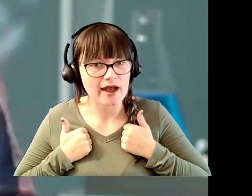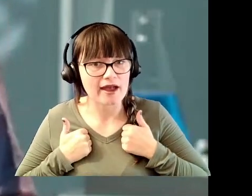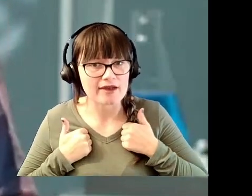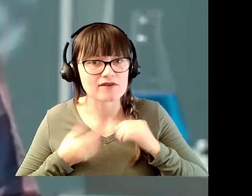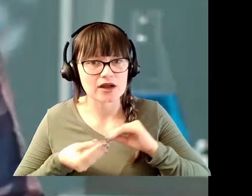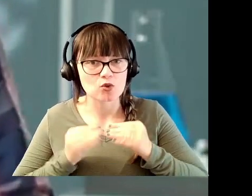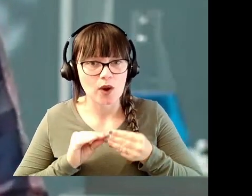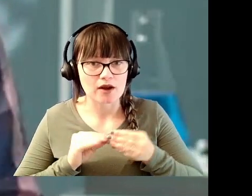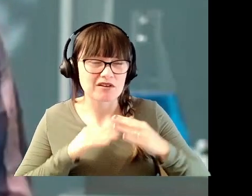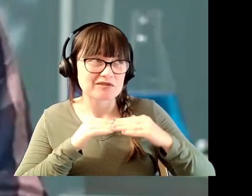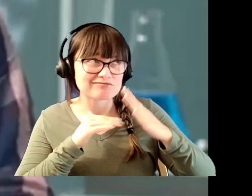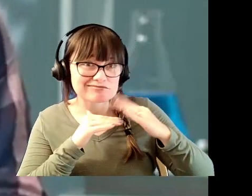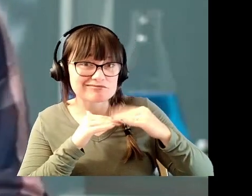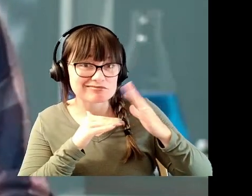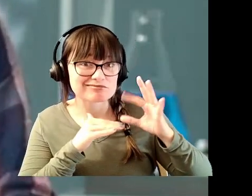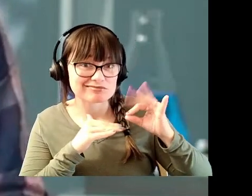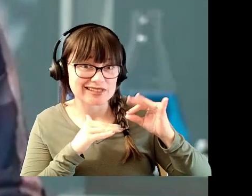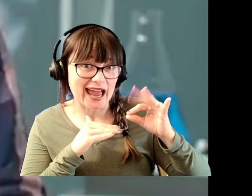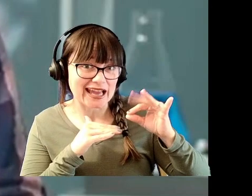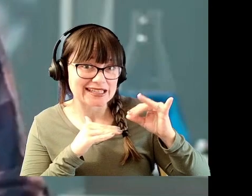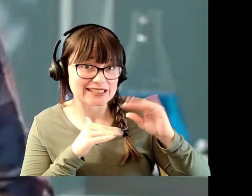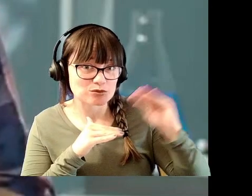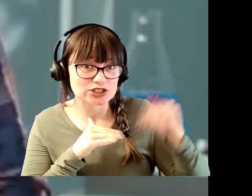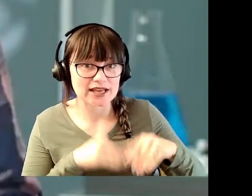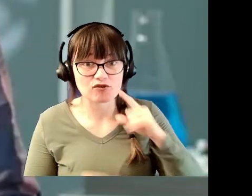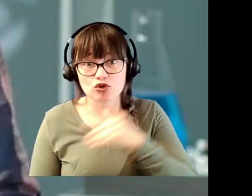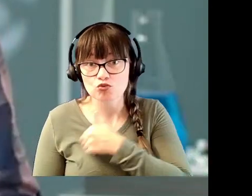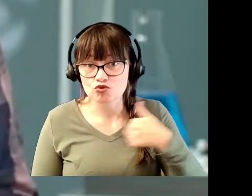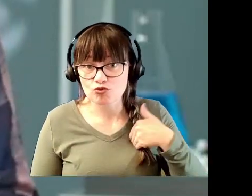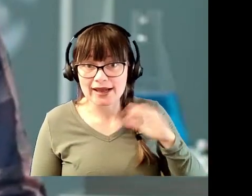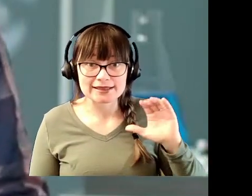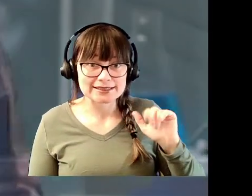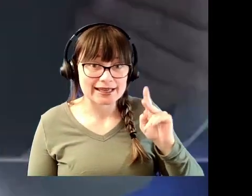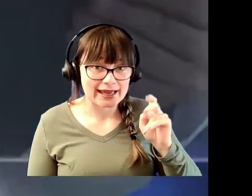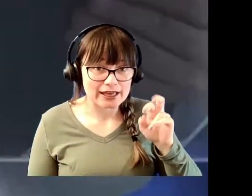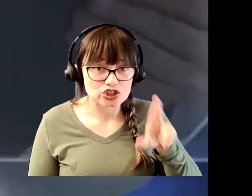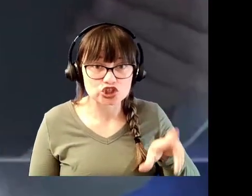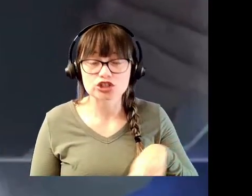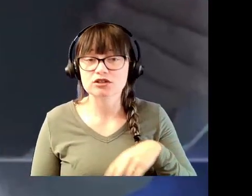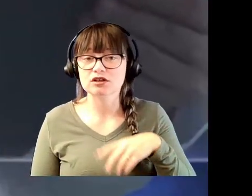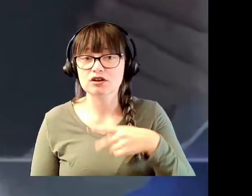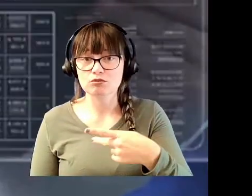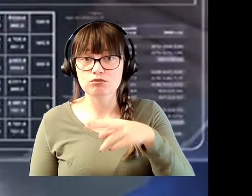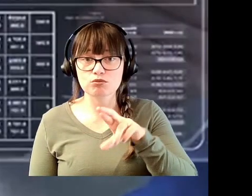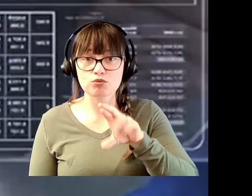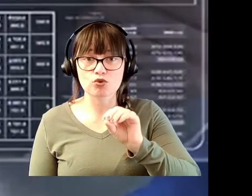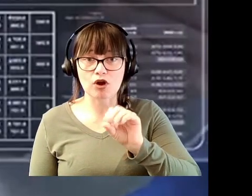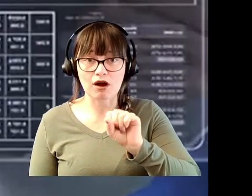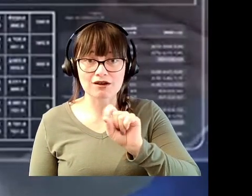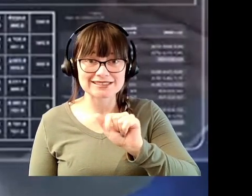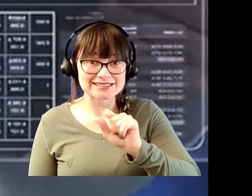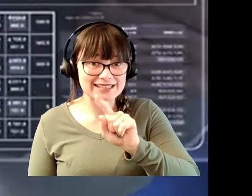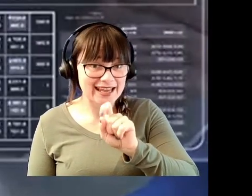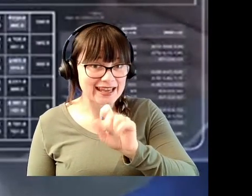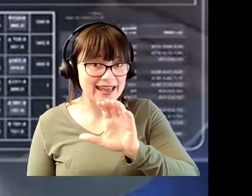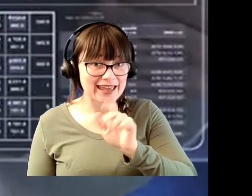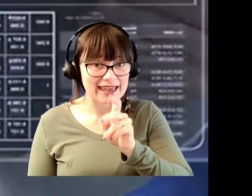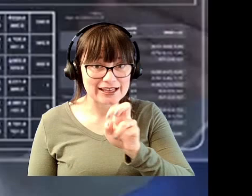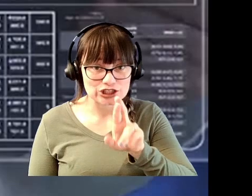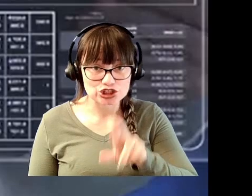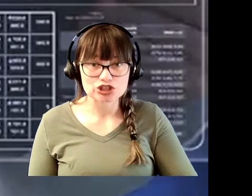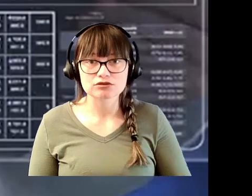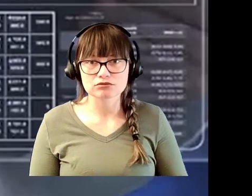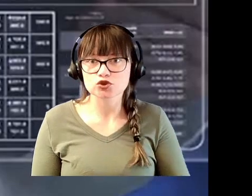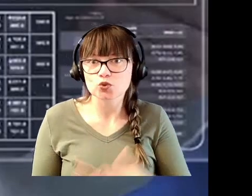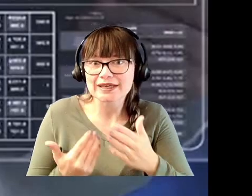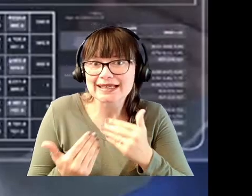of 90% or higher for things like breast cancer and prostate cancer. Those, when they're caught early, we have a really good system for